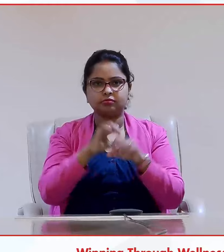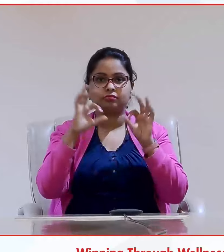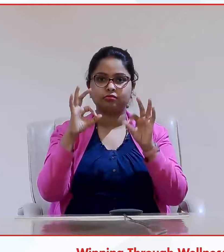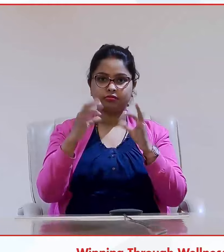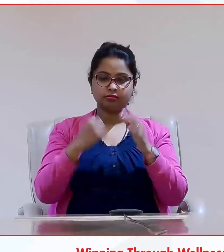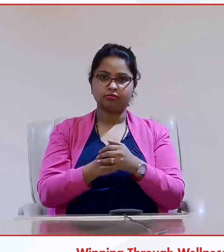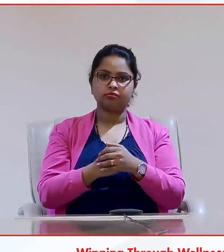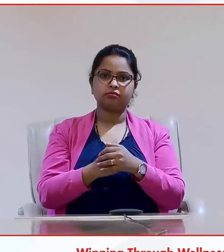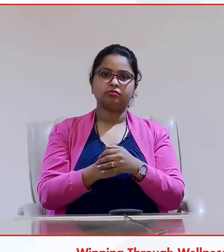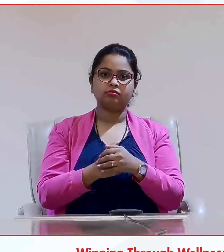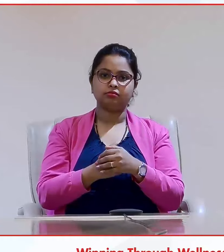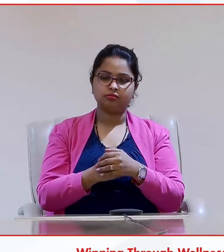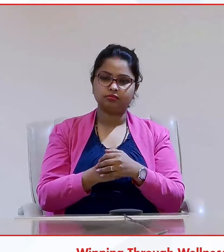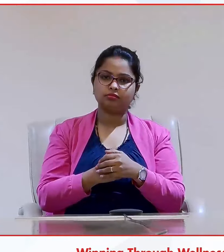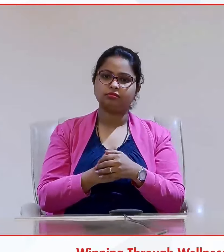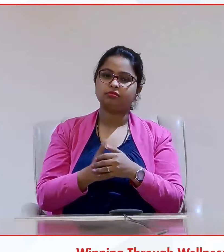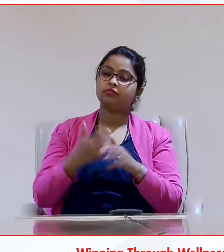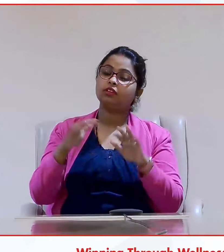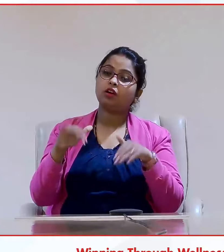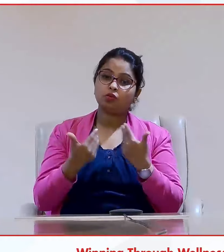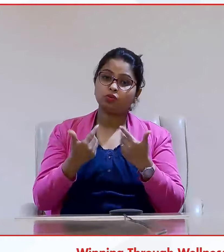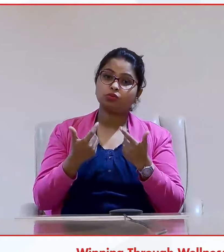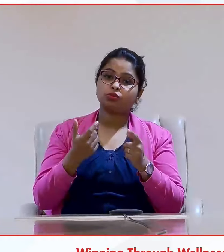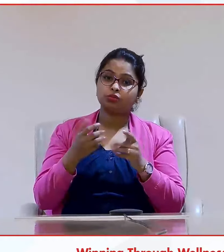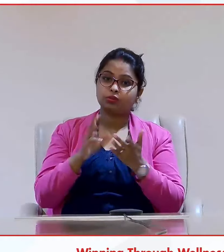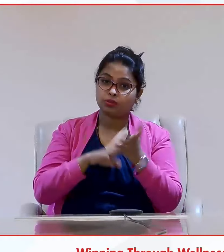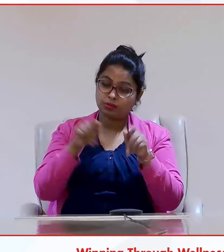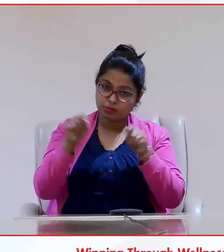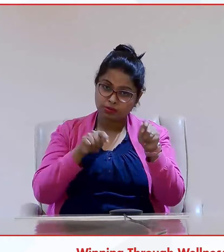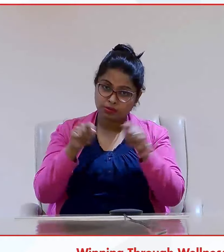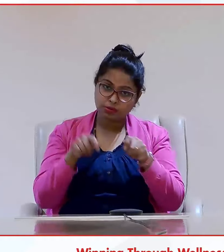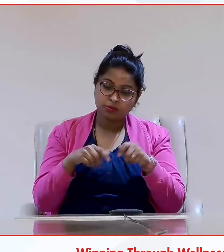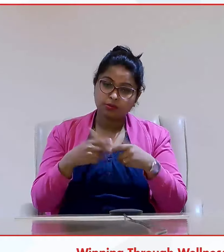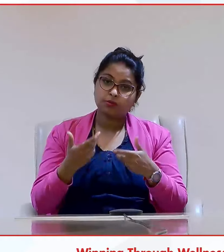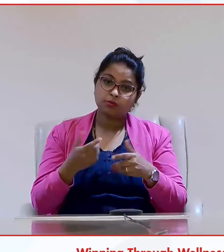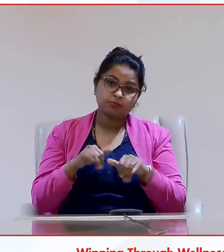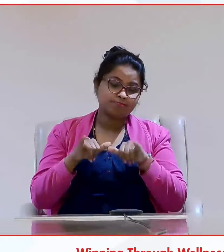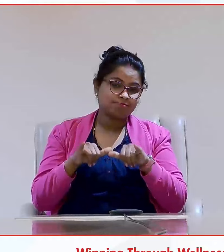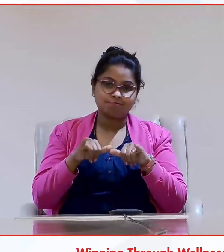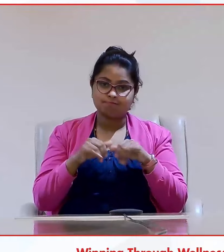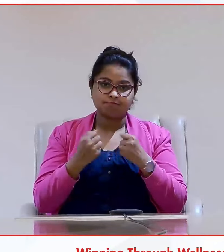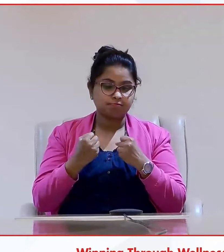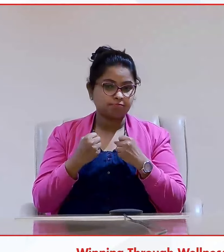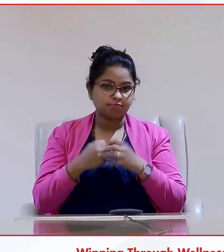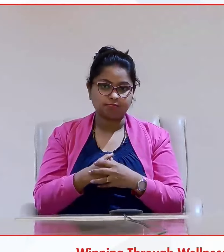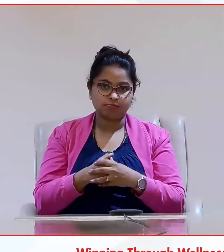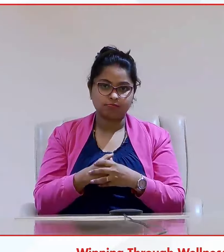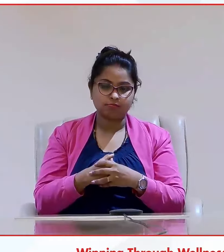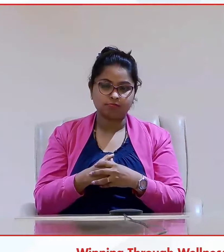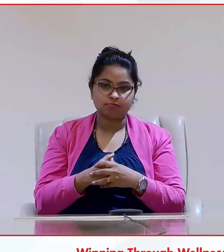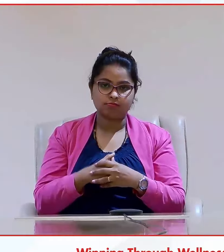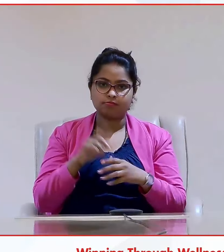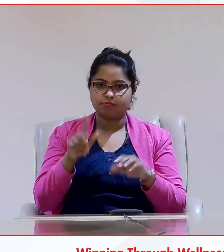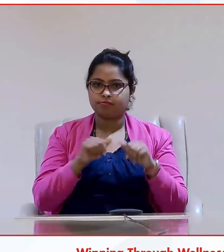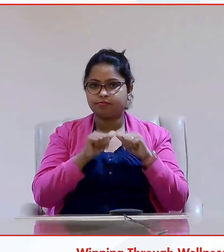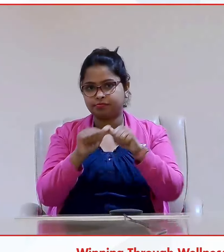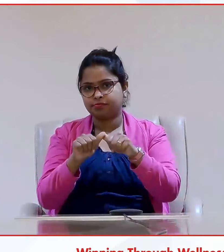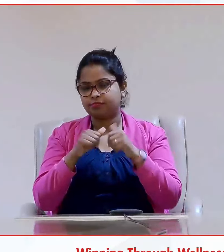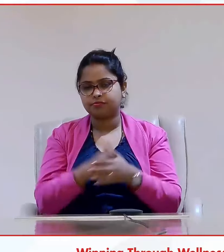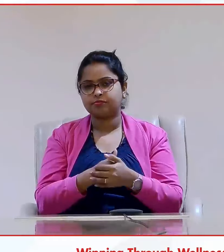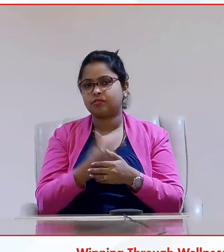that we are not recognized. So how do we deal with such a situation? So I'm